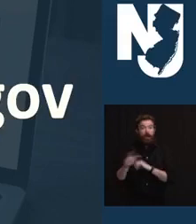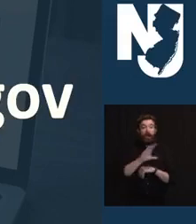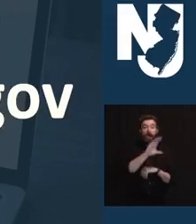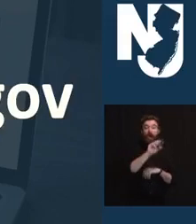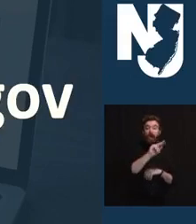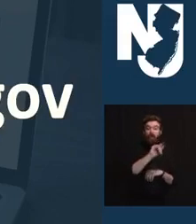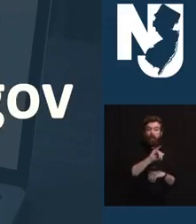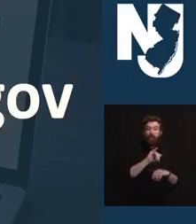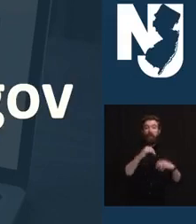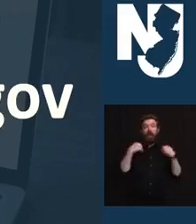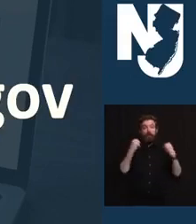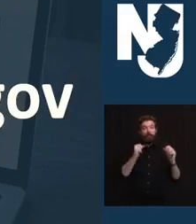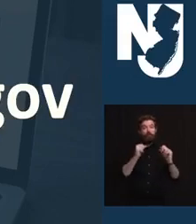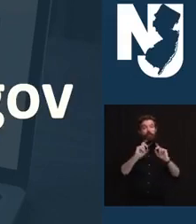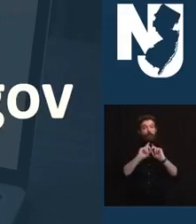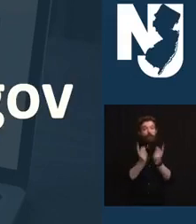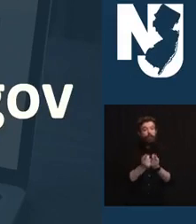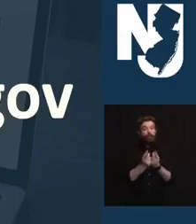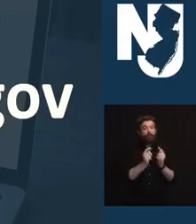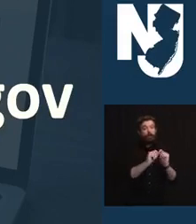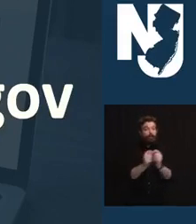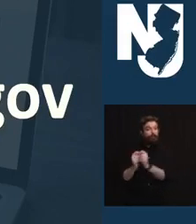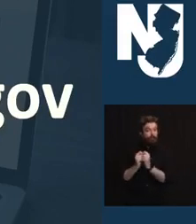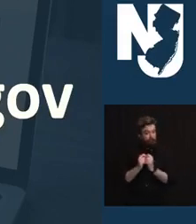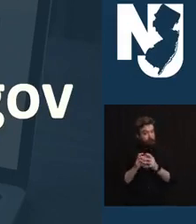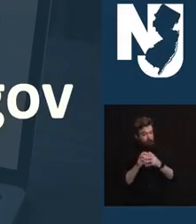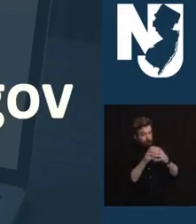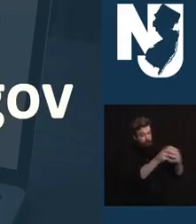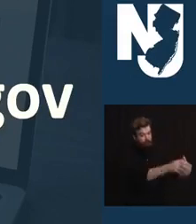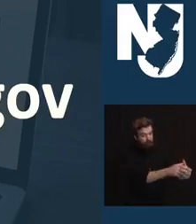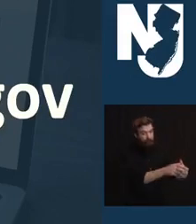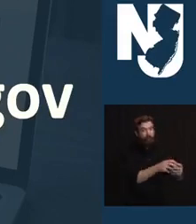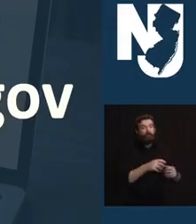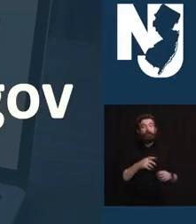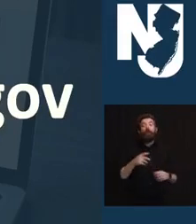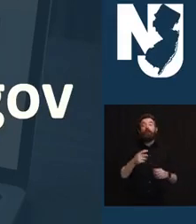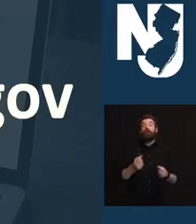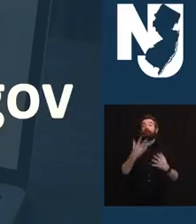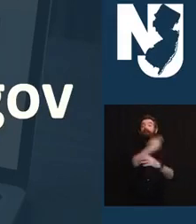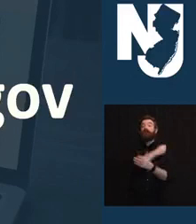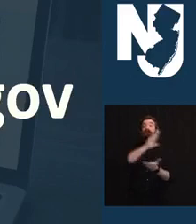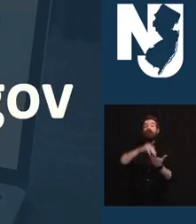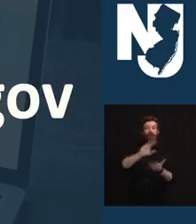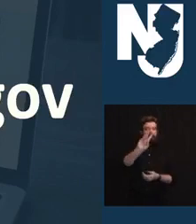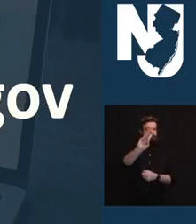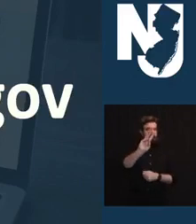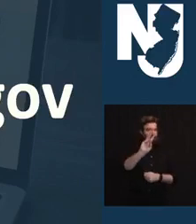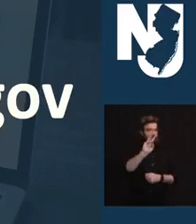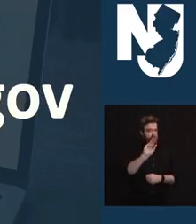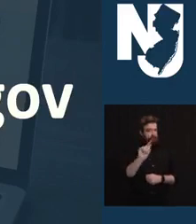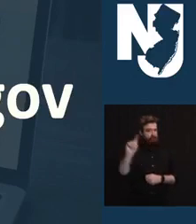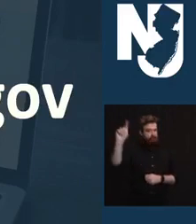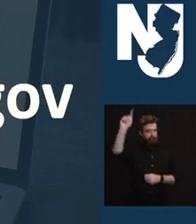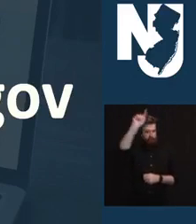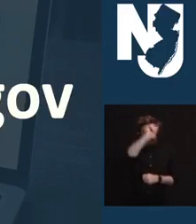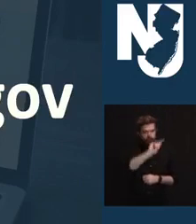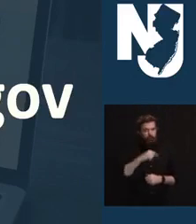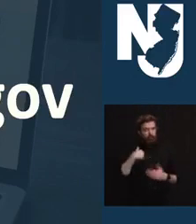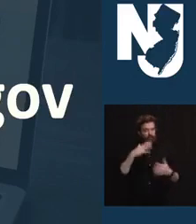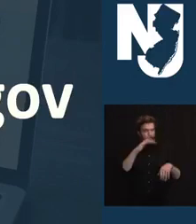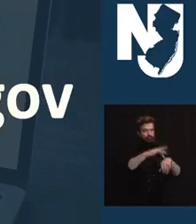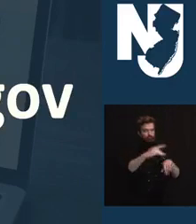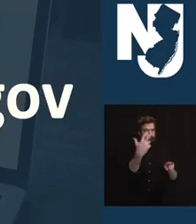there's a total of 6, we've visited now Morris, Gloucester, and Middlesex, and the county facilities that we've seen